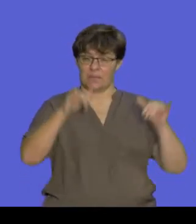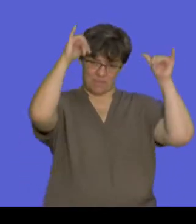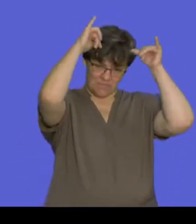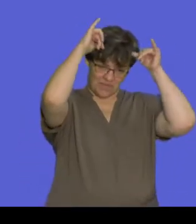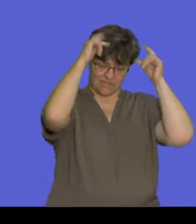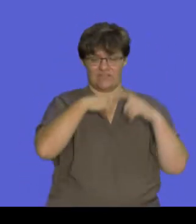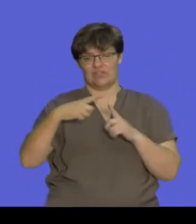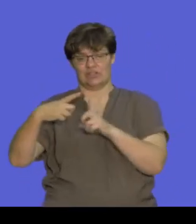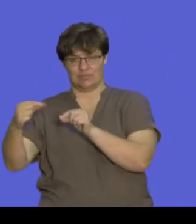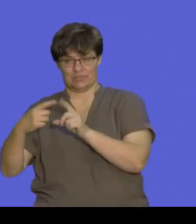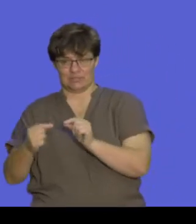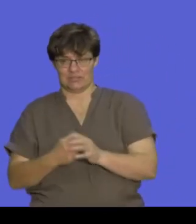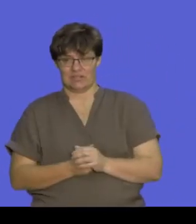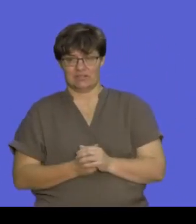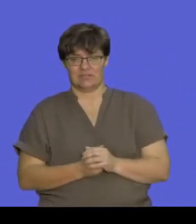chips.